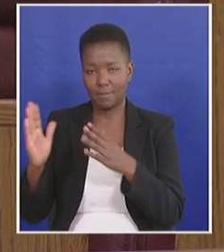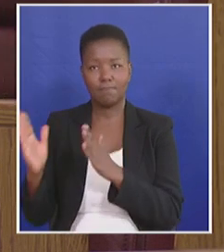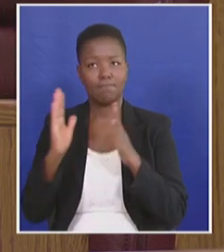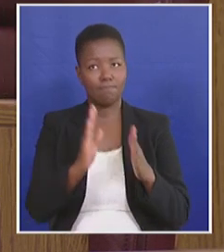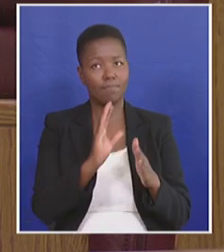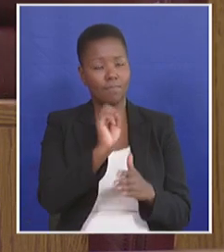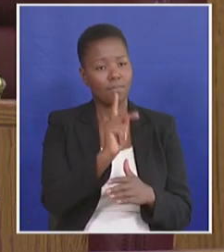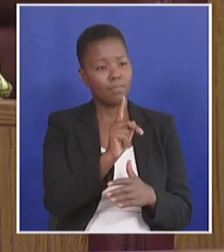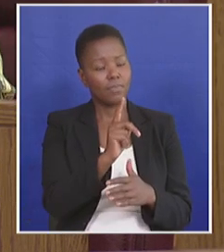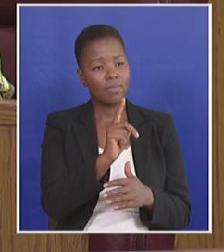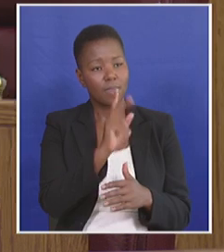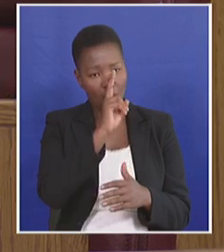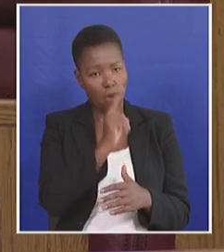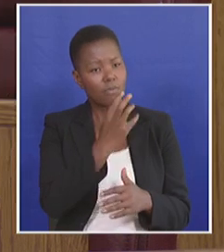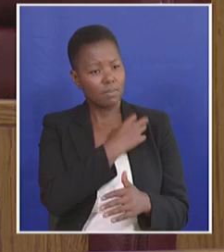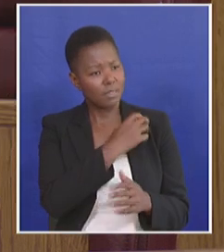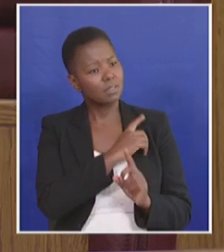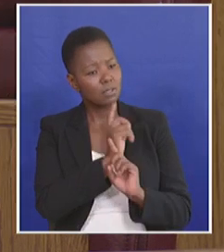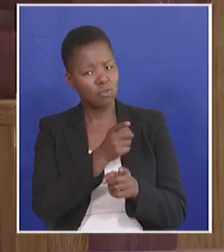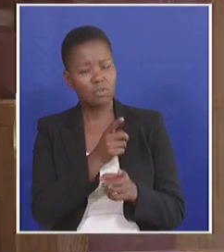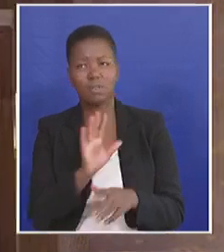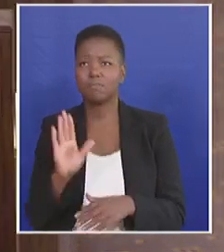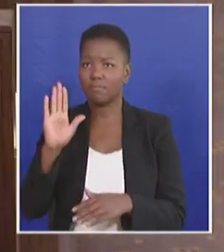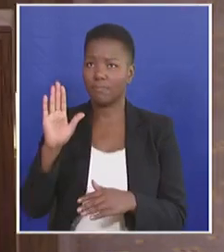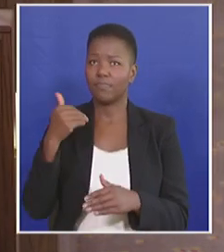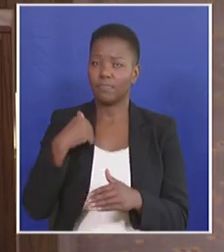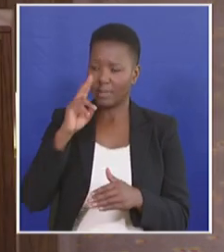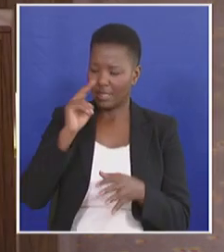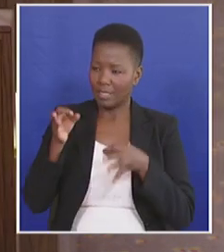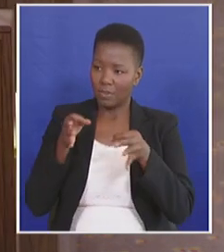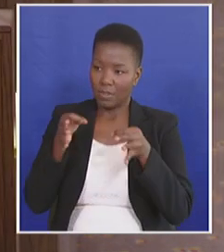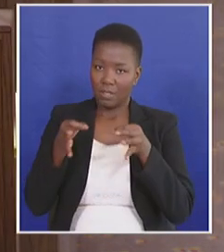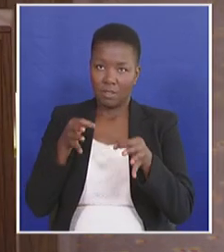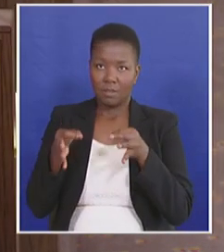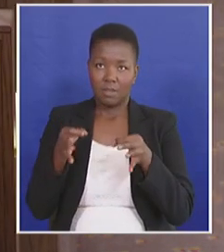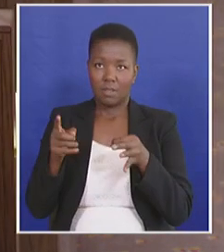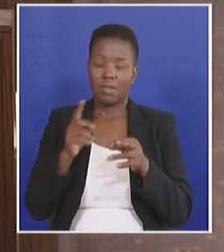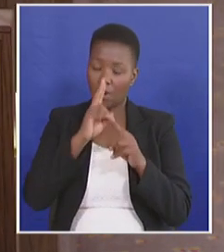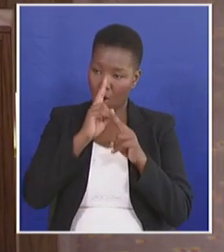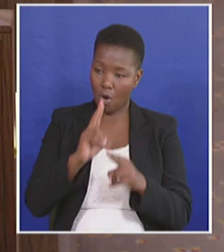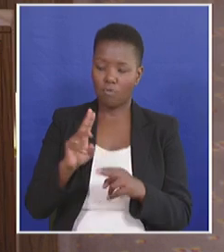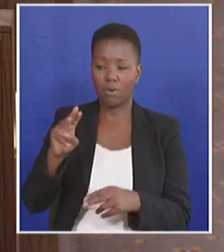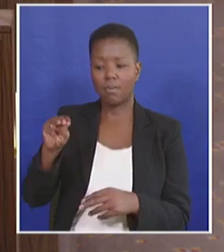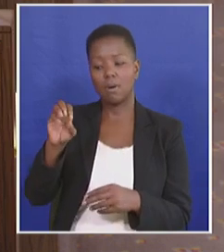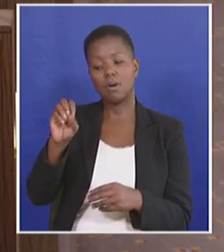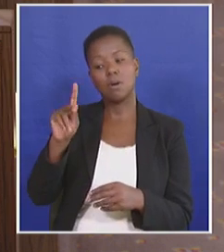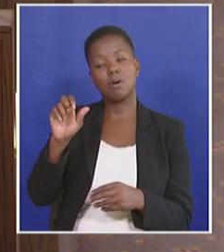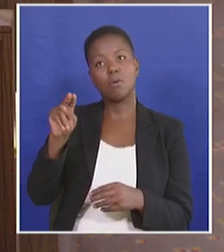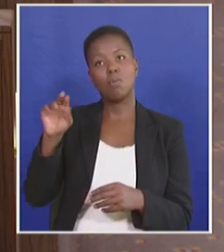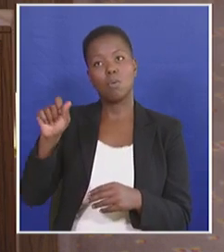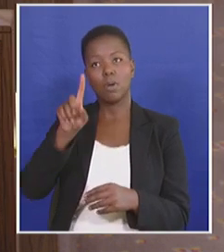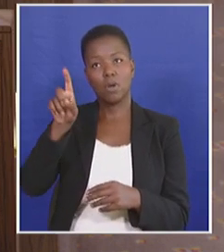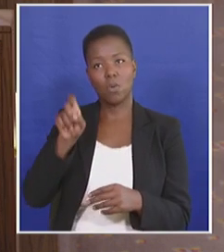the Honorable Minister to respond. Can I just give clarity? I mean, as far as the Honourable Mokwena's question, it was around